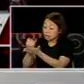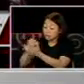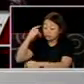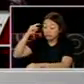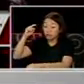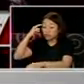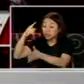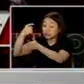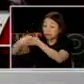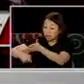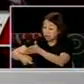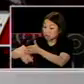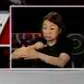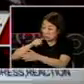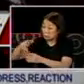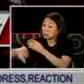taxes.